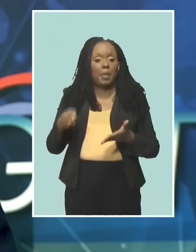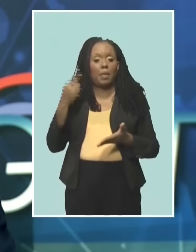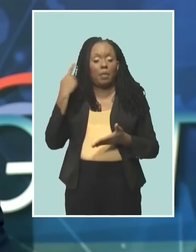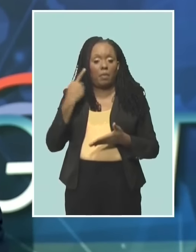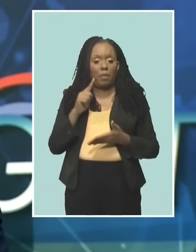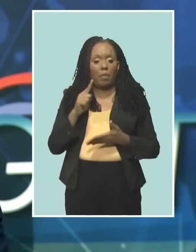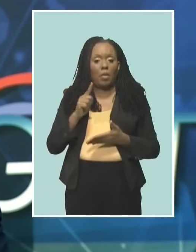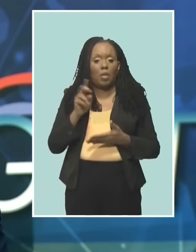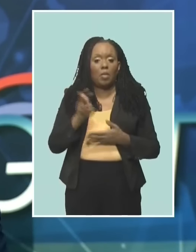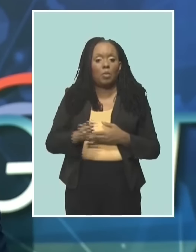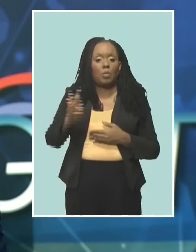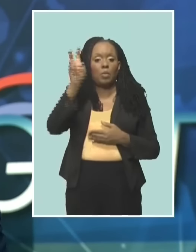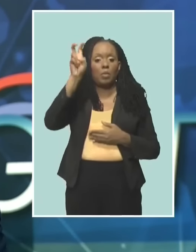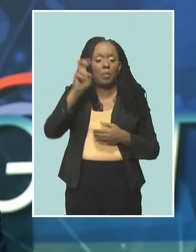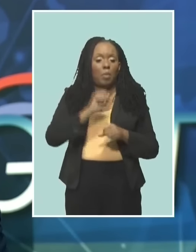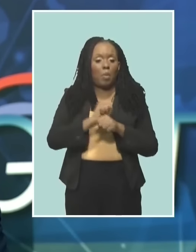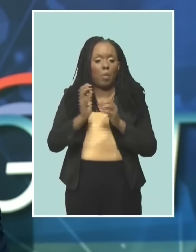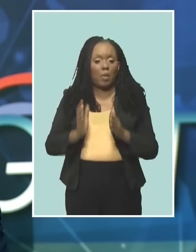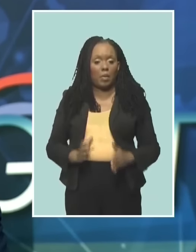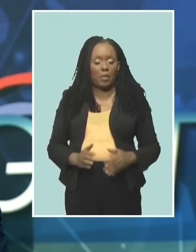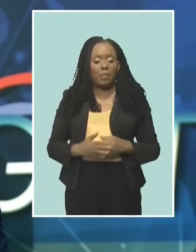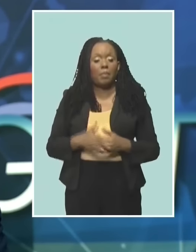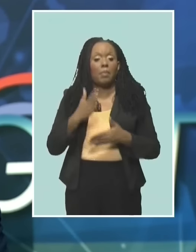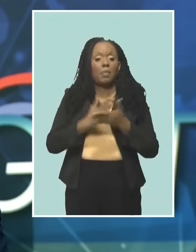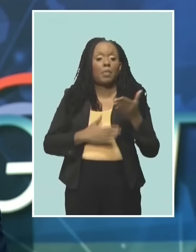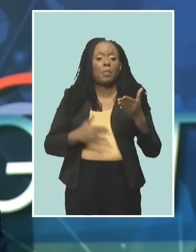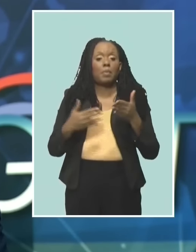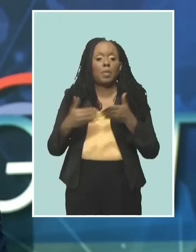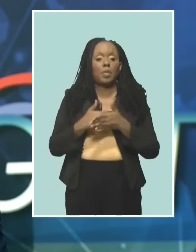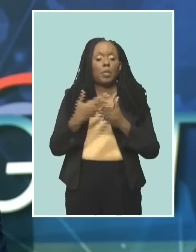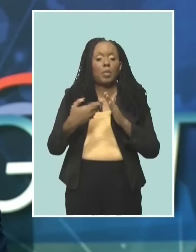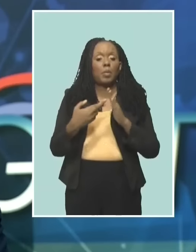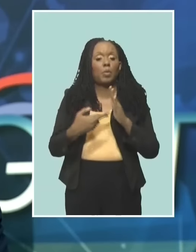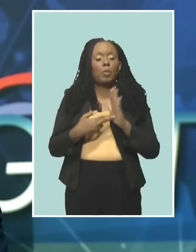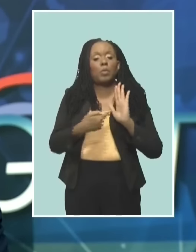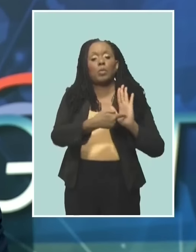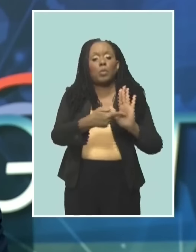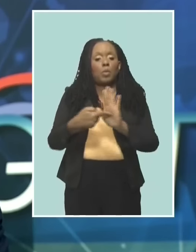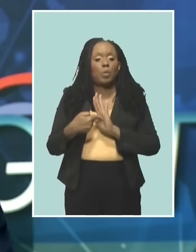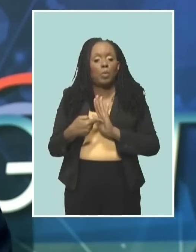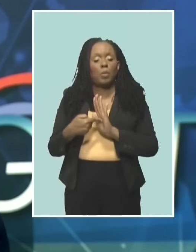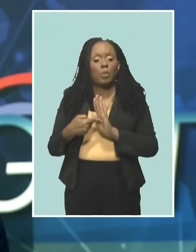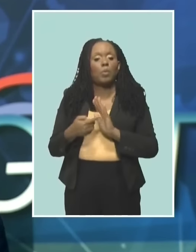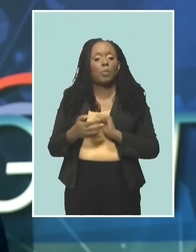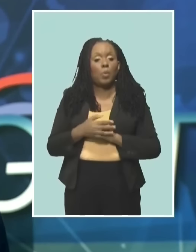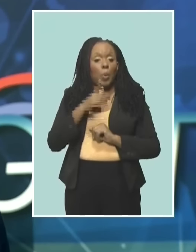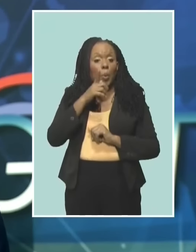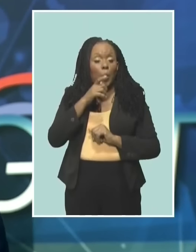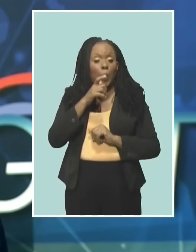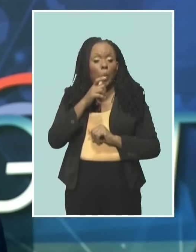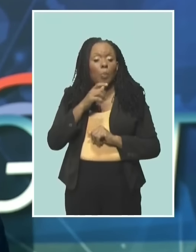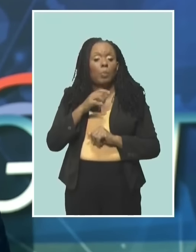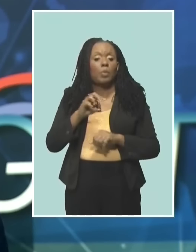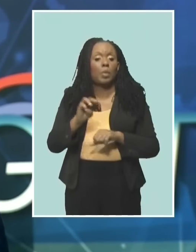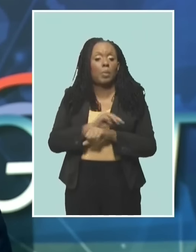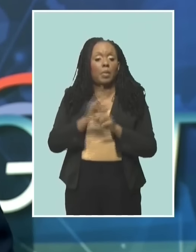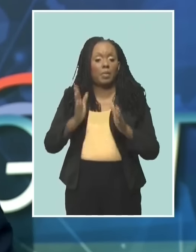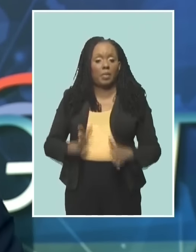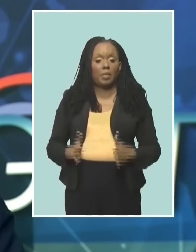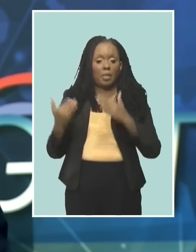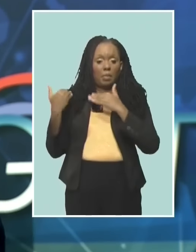rules were outlined by Labour Minister Colin Jordan as he delivered a ministerial statement in Parliament today. Minister Jordan says in